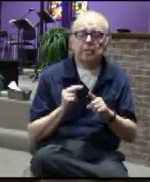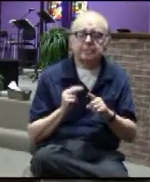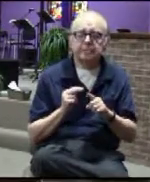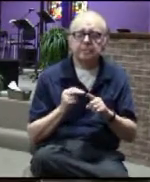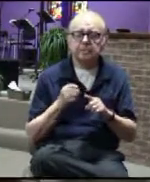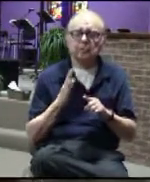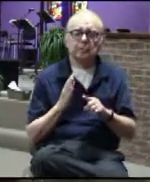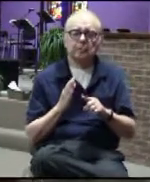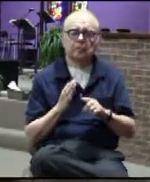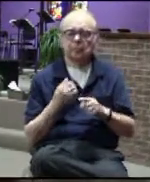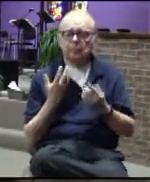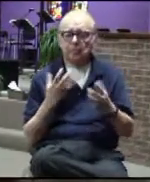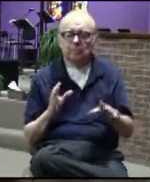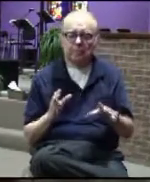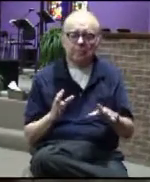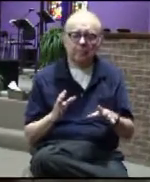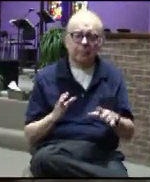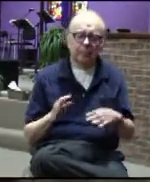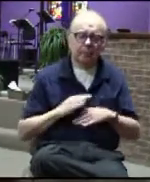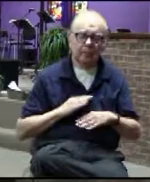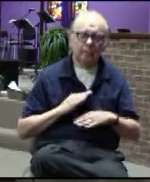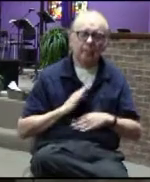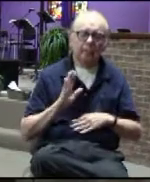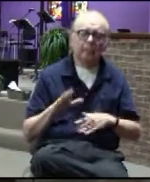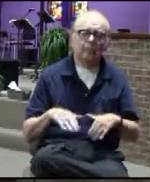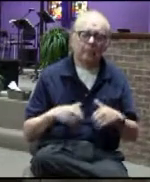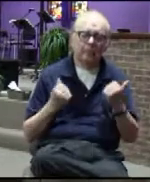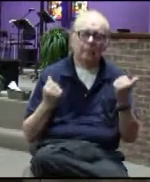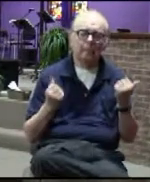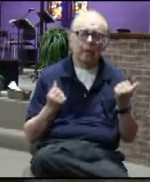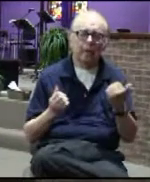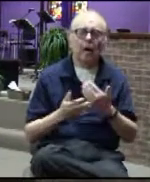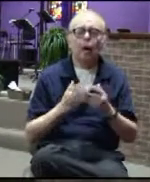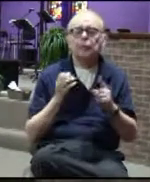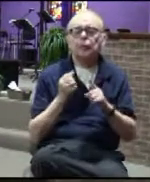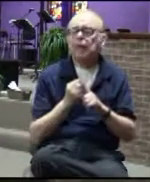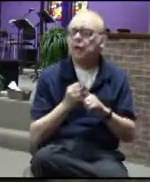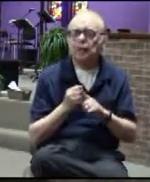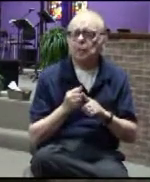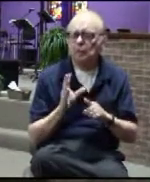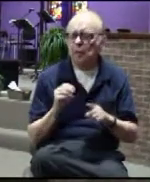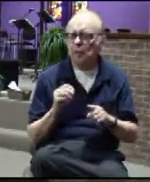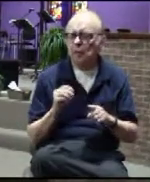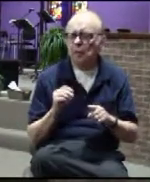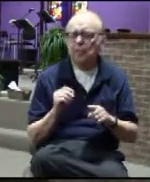God doesn't want you to live in this life barely hanging on